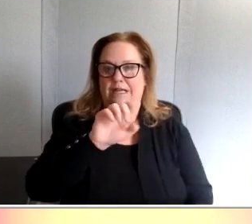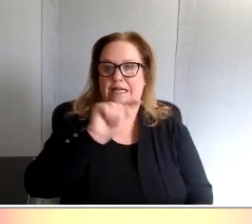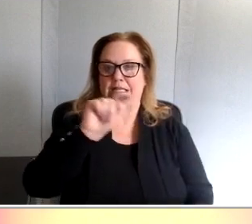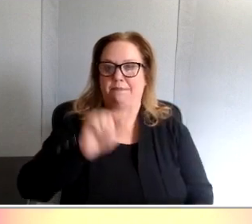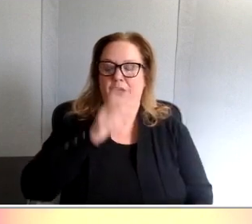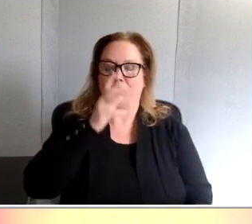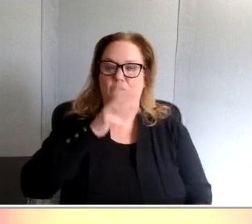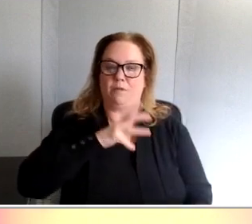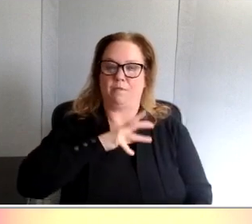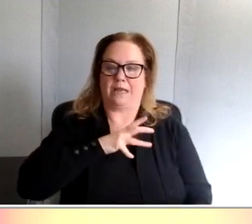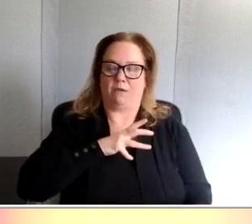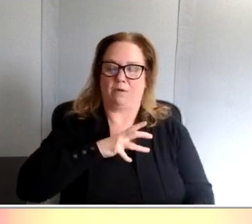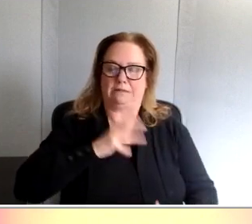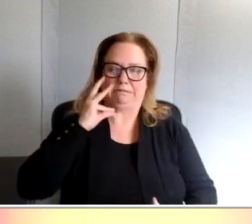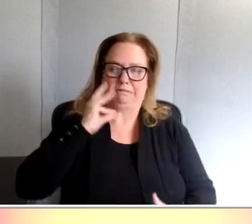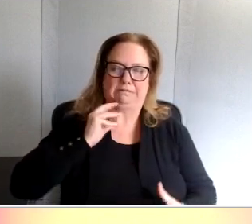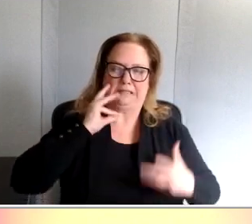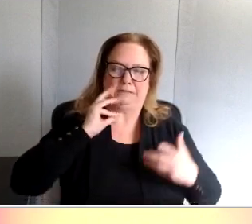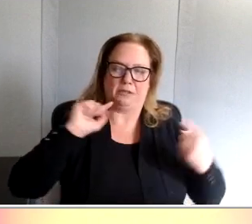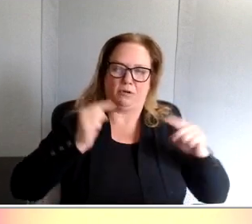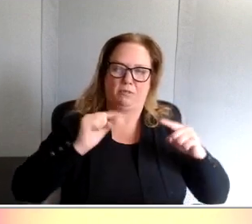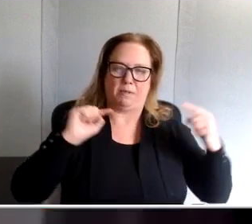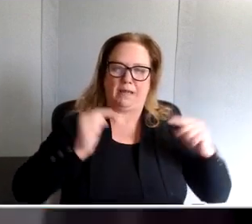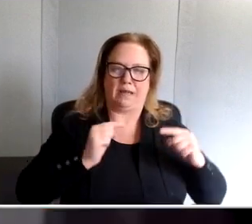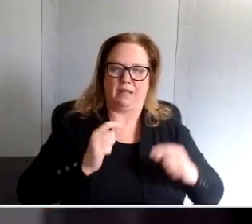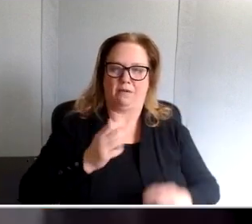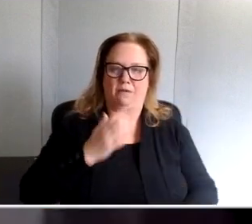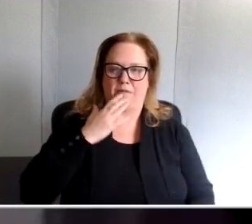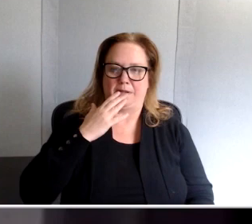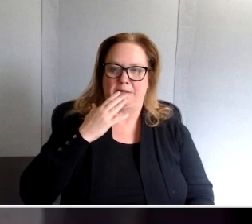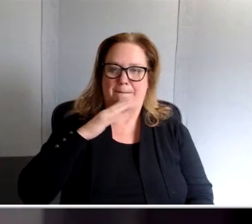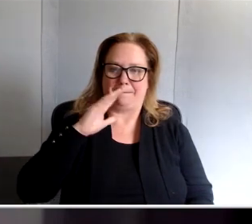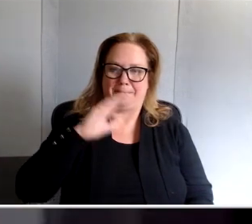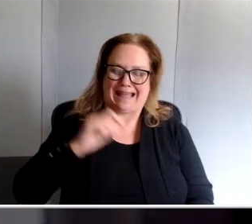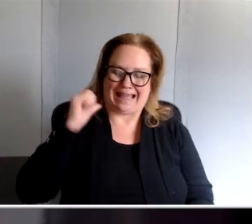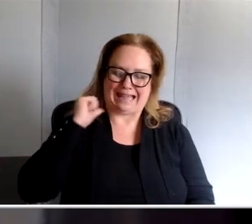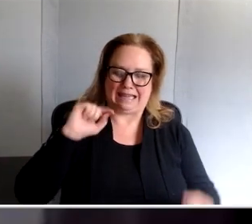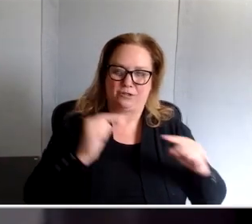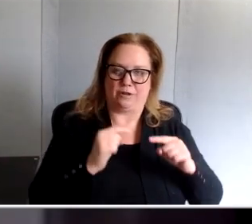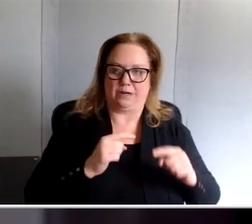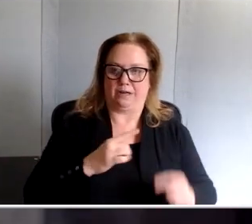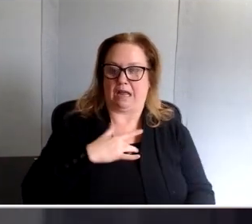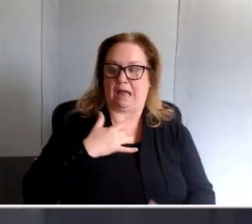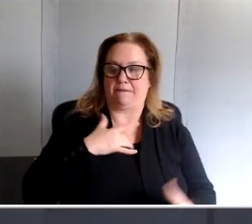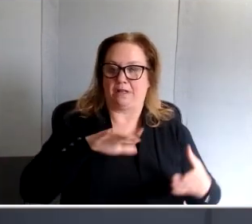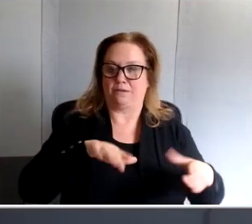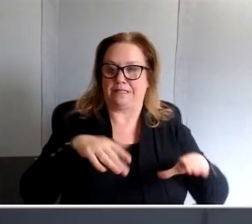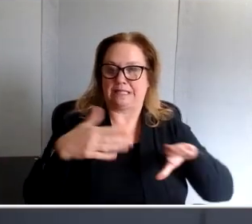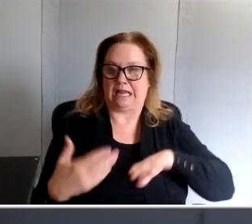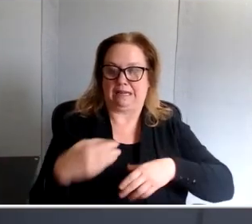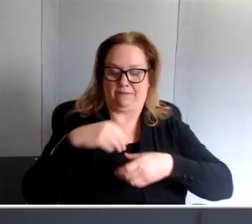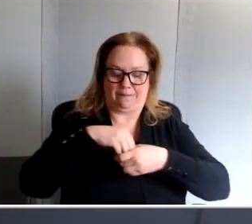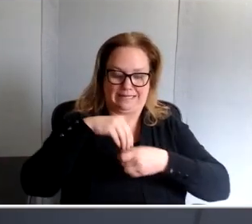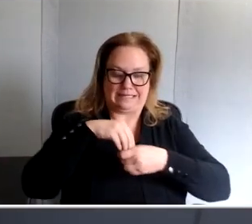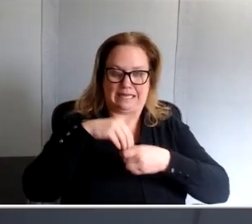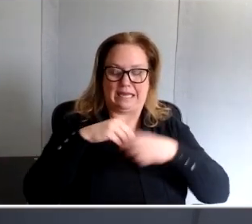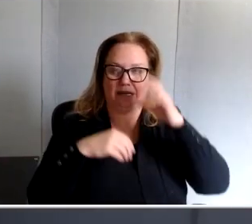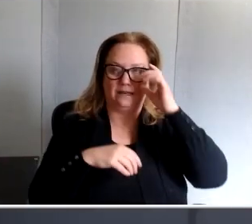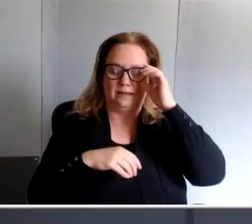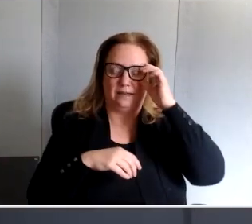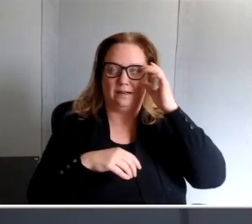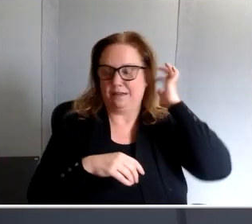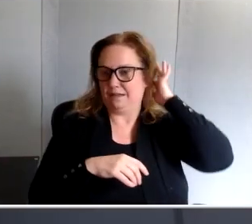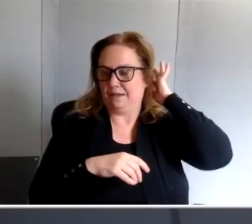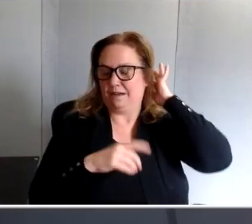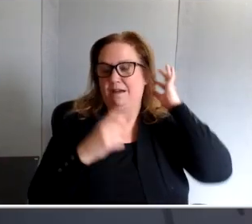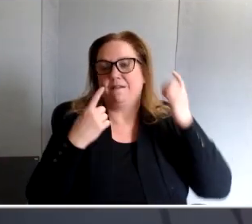this horrible pain that she thought was from an old back injury. I literally felt like I was dying from the inside out.